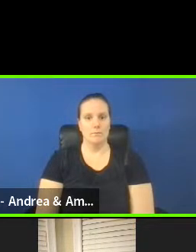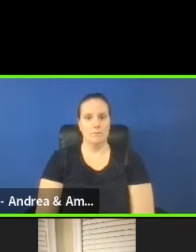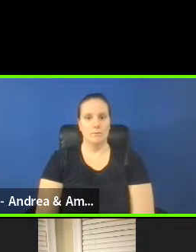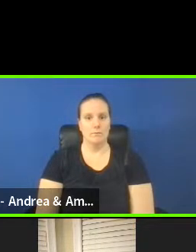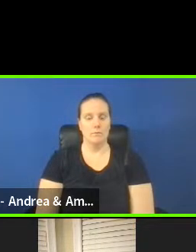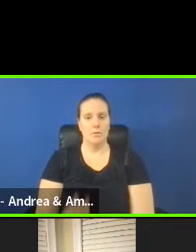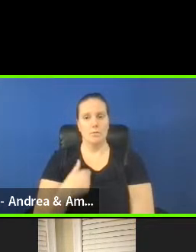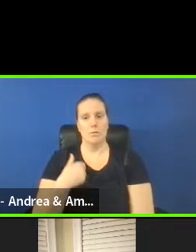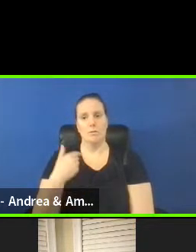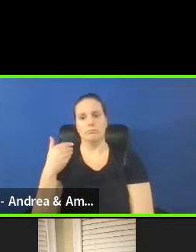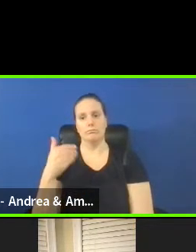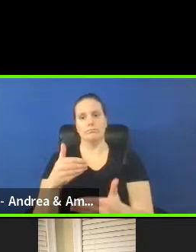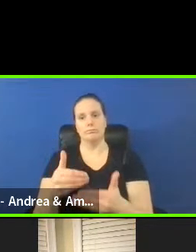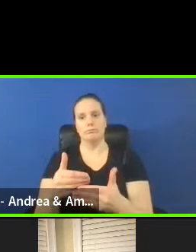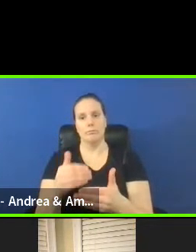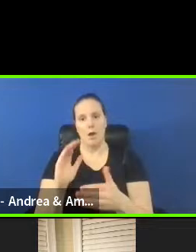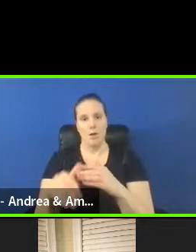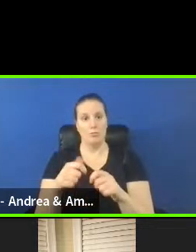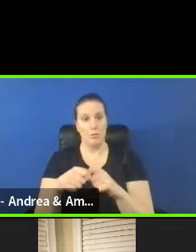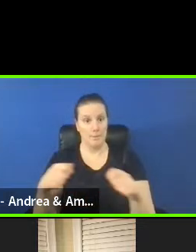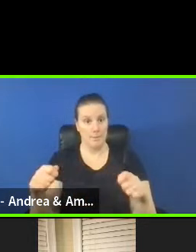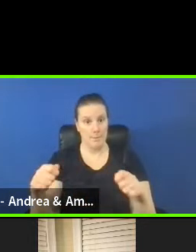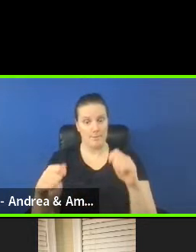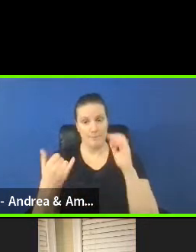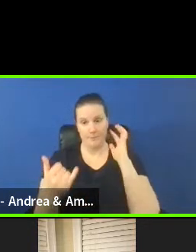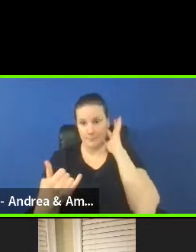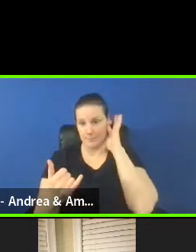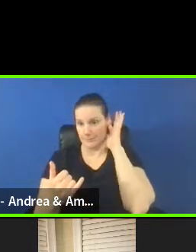moving towards our wrap up.